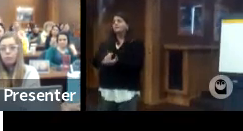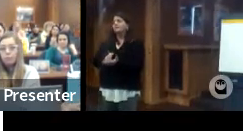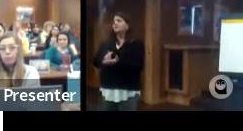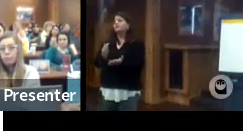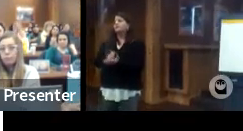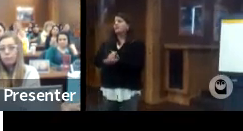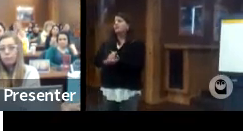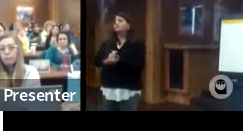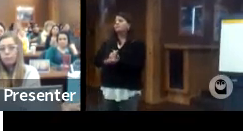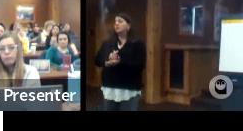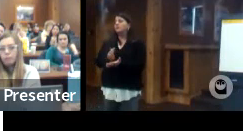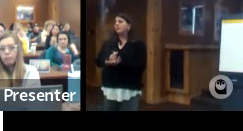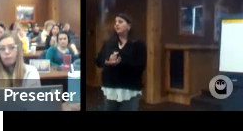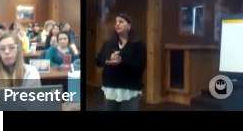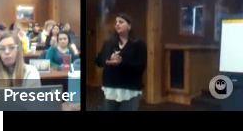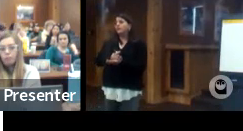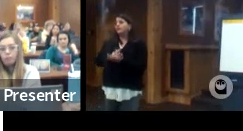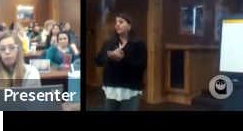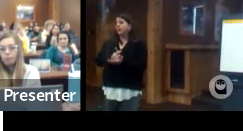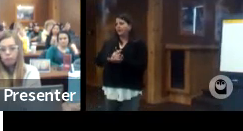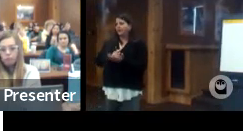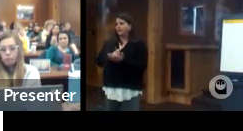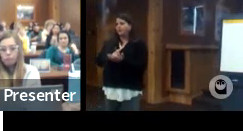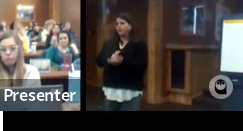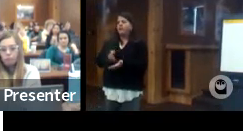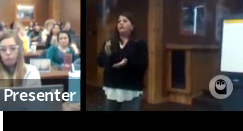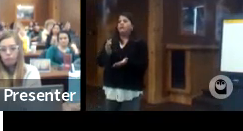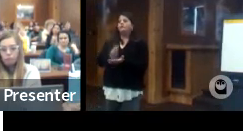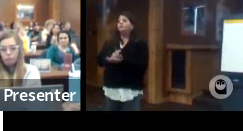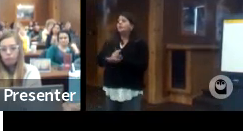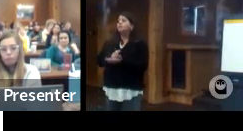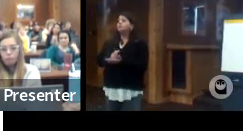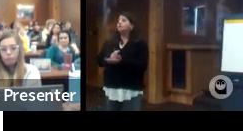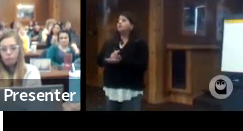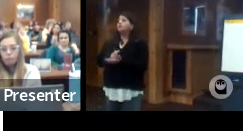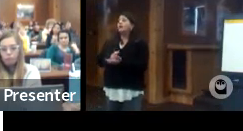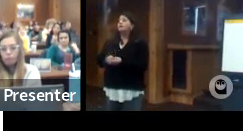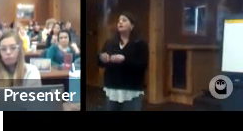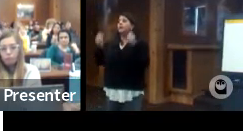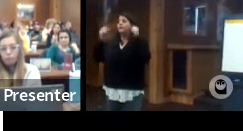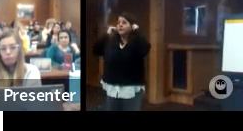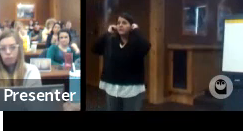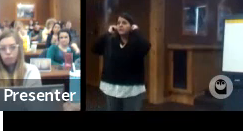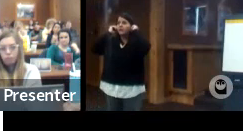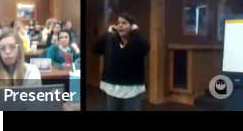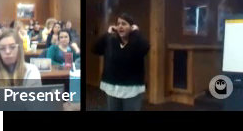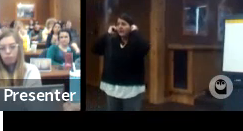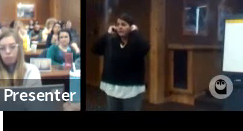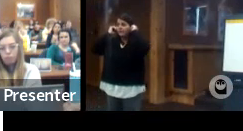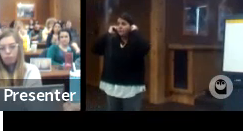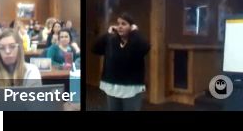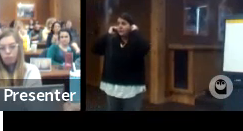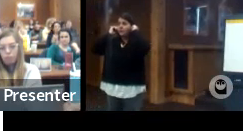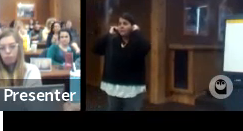Our prosecutors need to be putting the time and effort into preparing you. You need to be grabbing them by the ears and going,